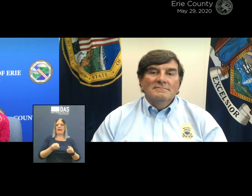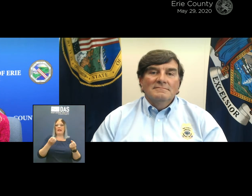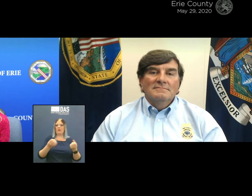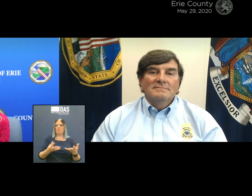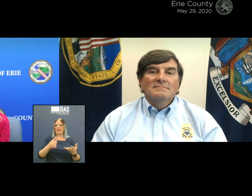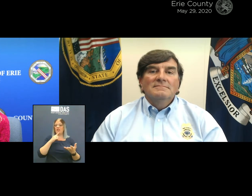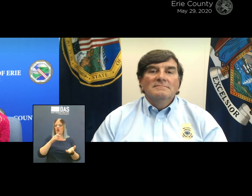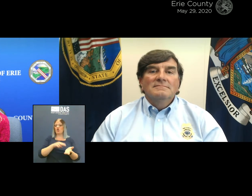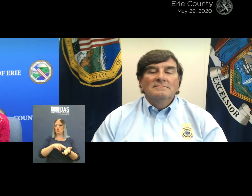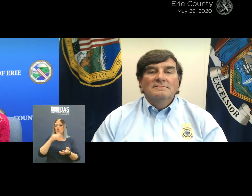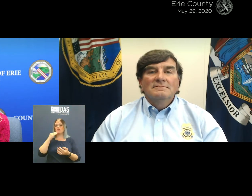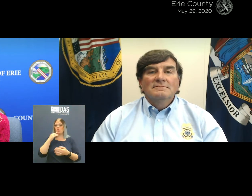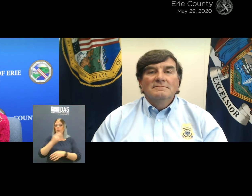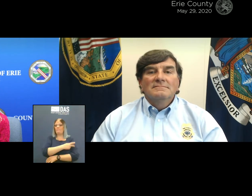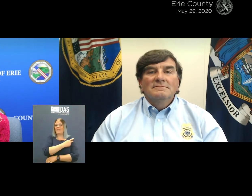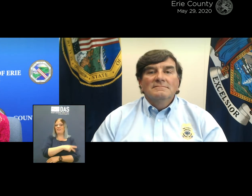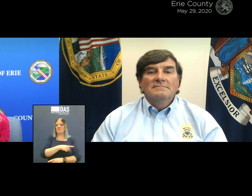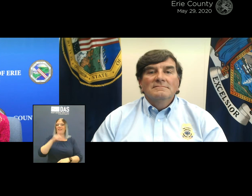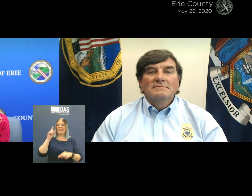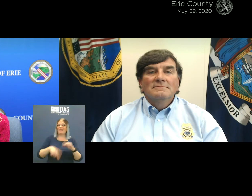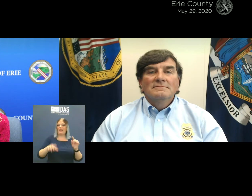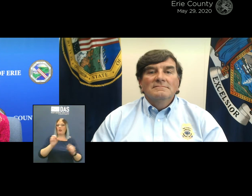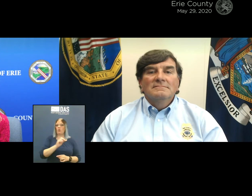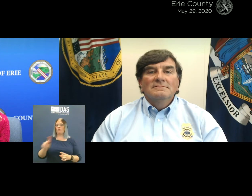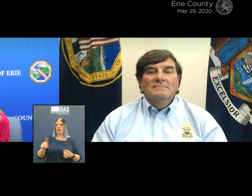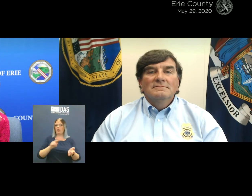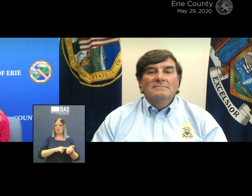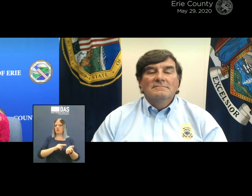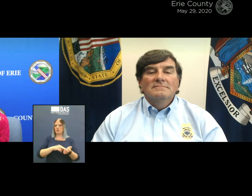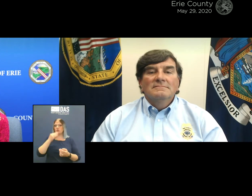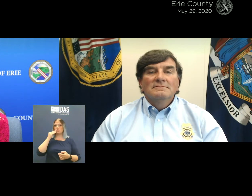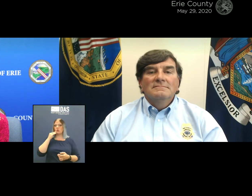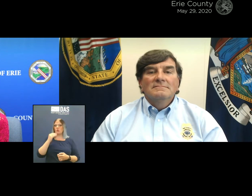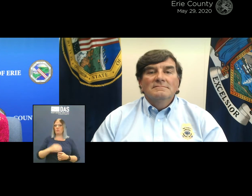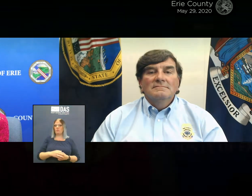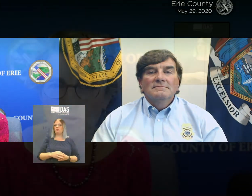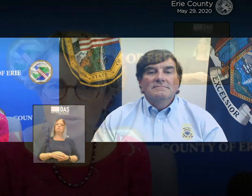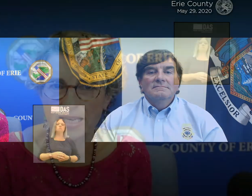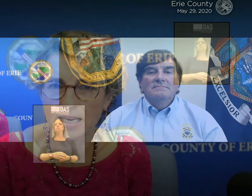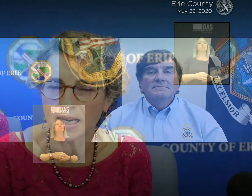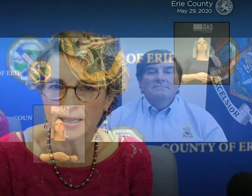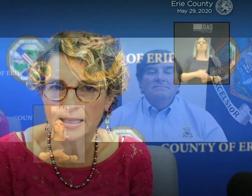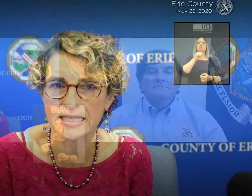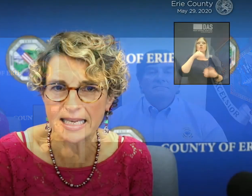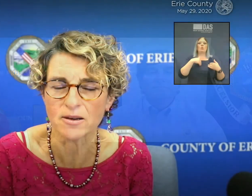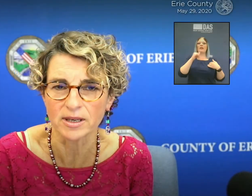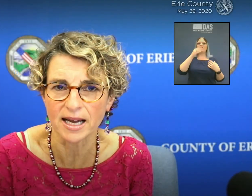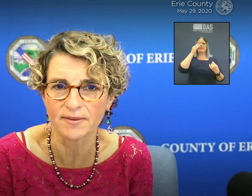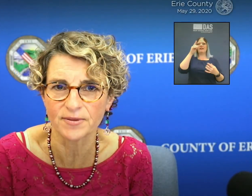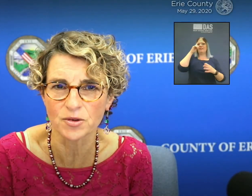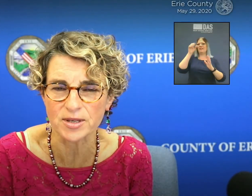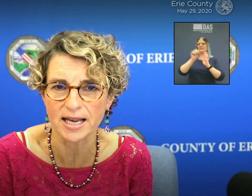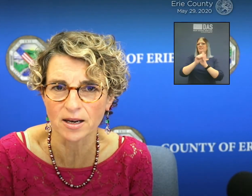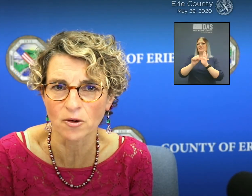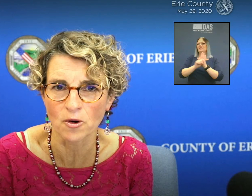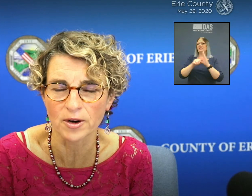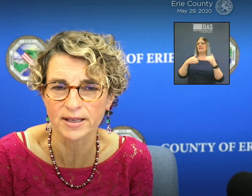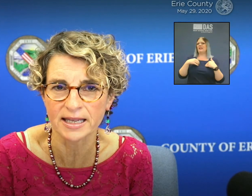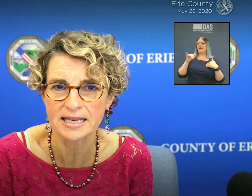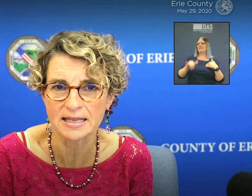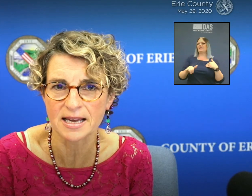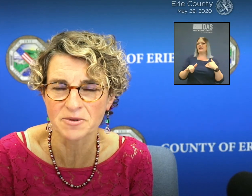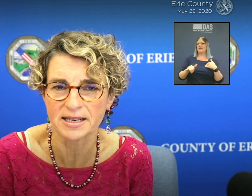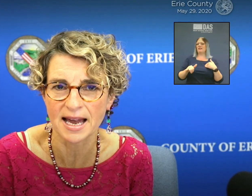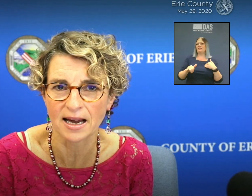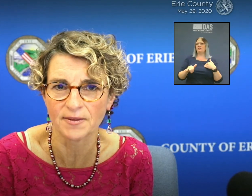nursing home patients that cannot return to their nursing home? We don't have those data. I think the state would have those data, or